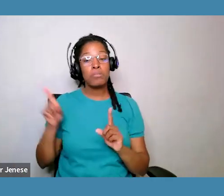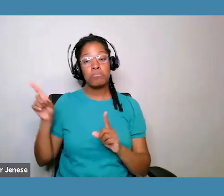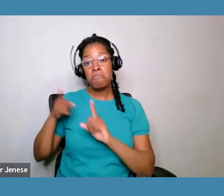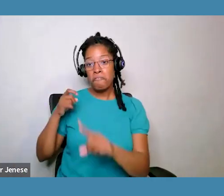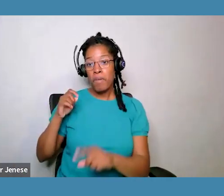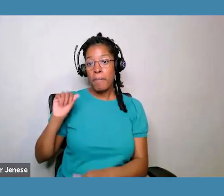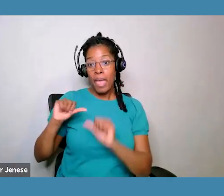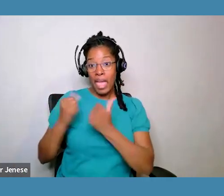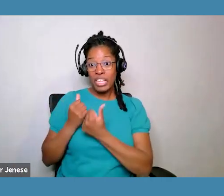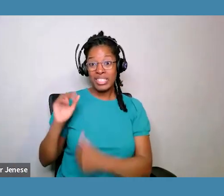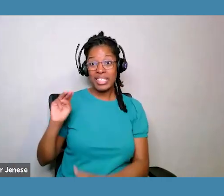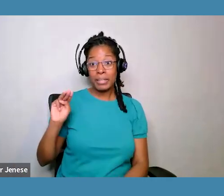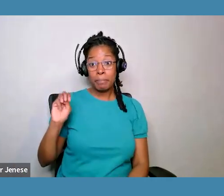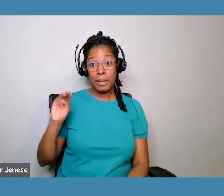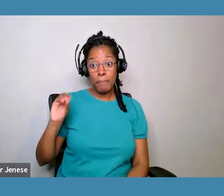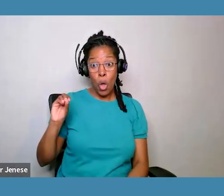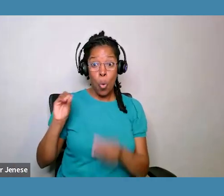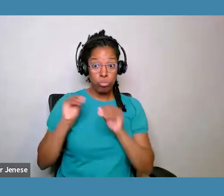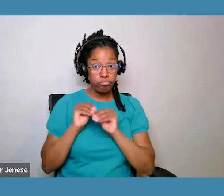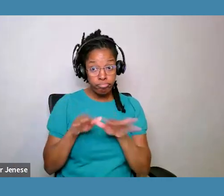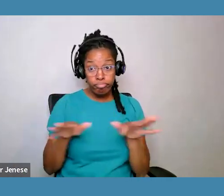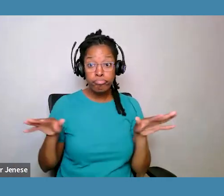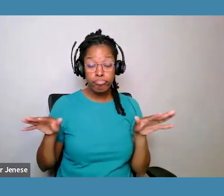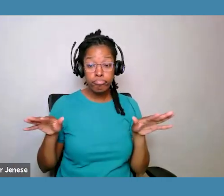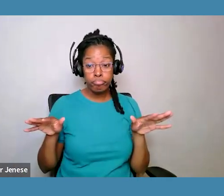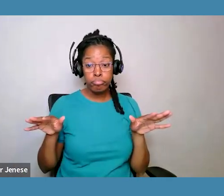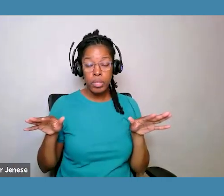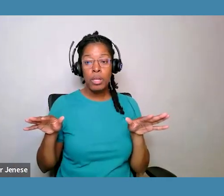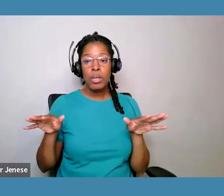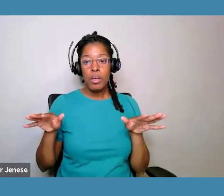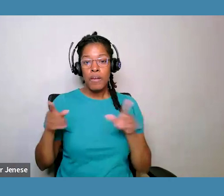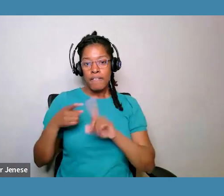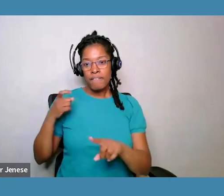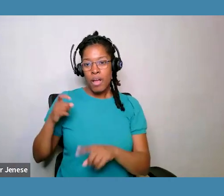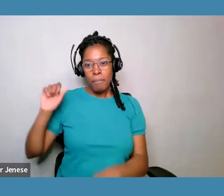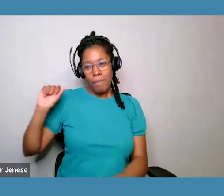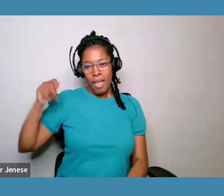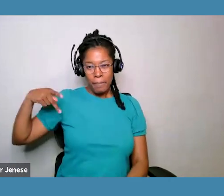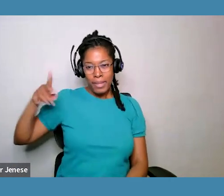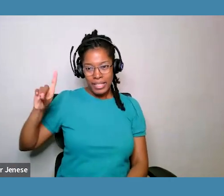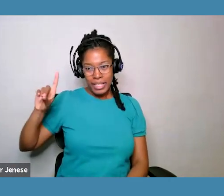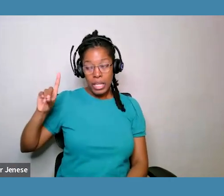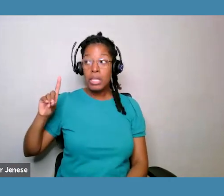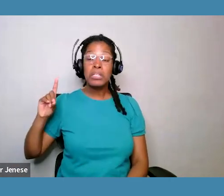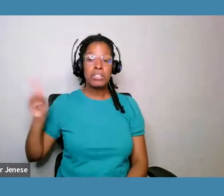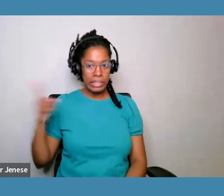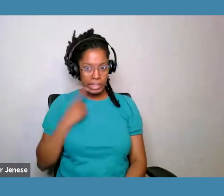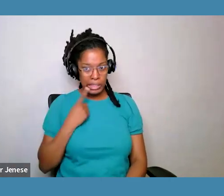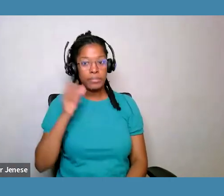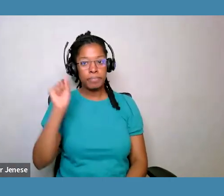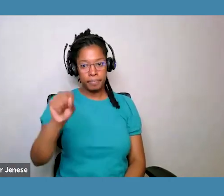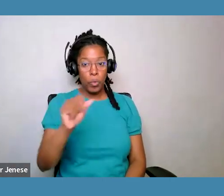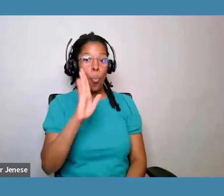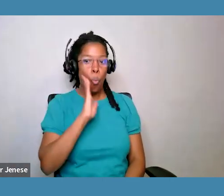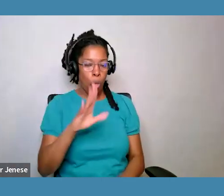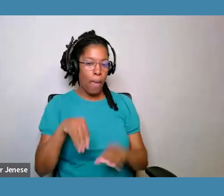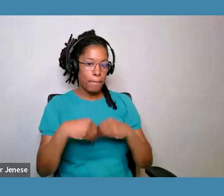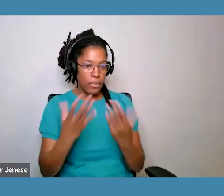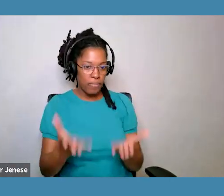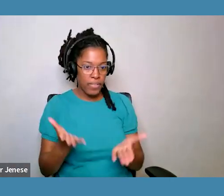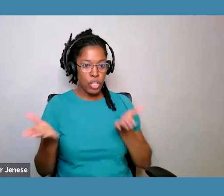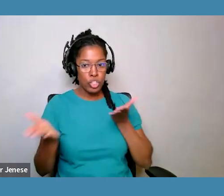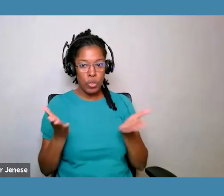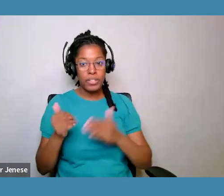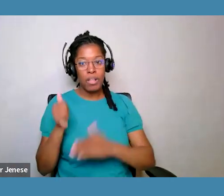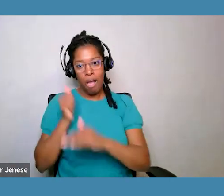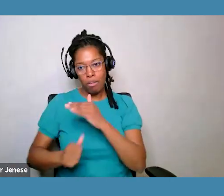memo that we were sent from APD, they will provide these services under